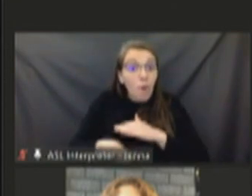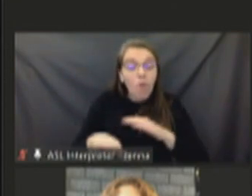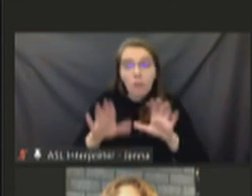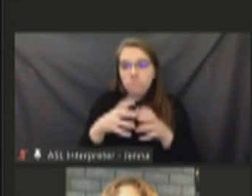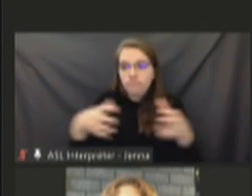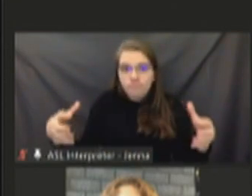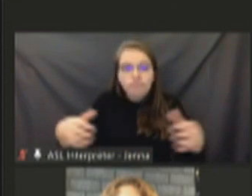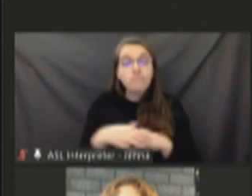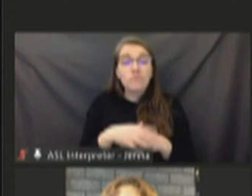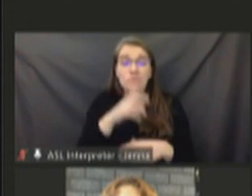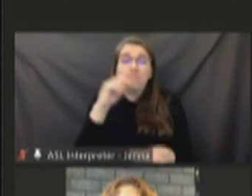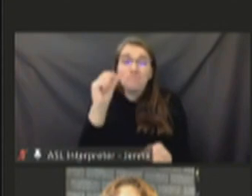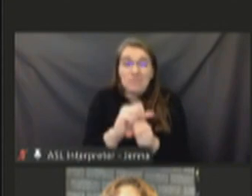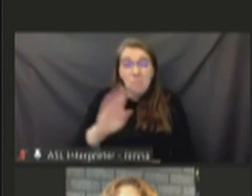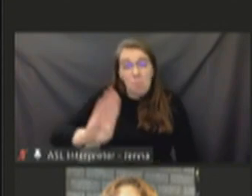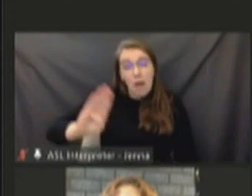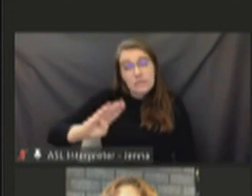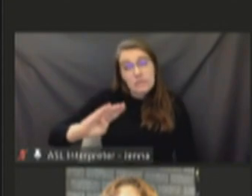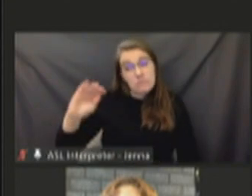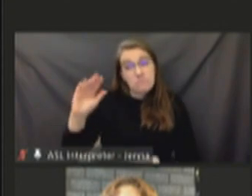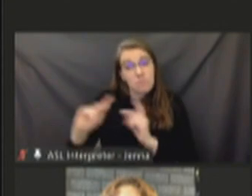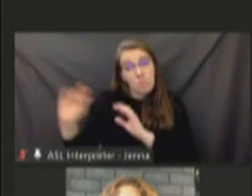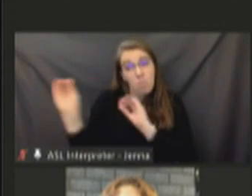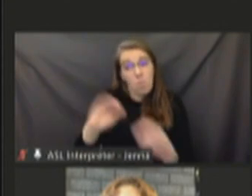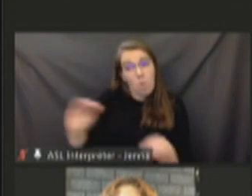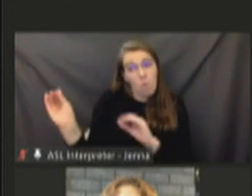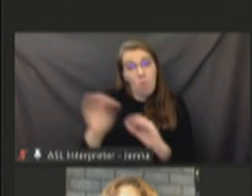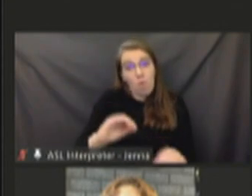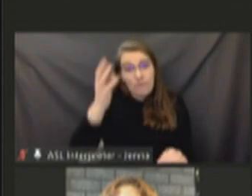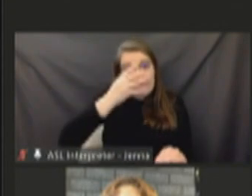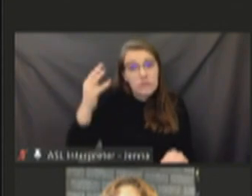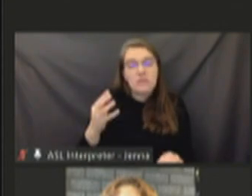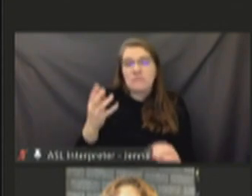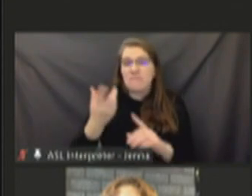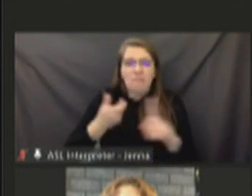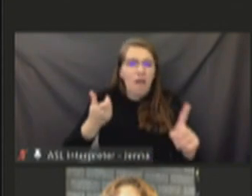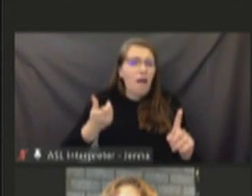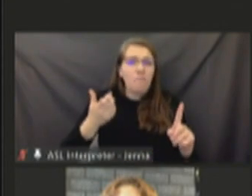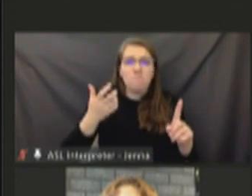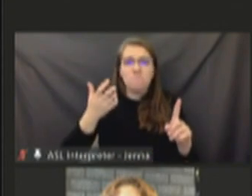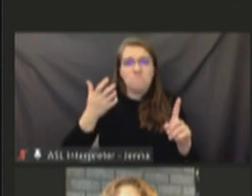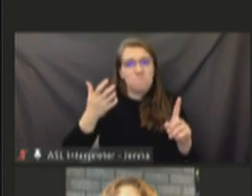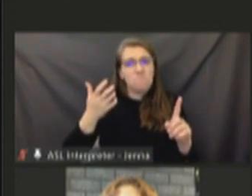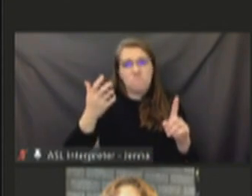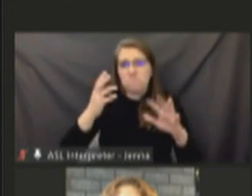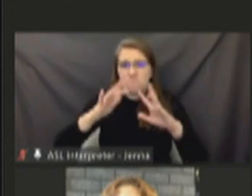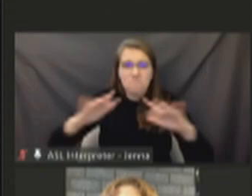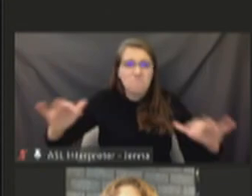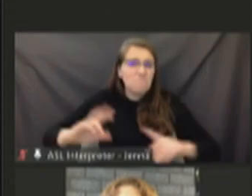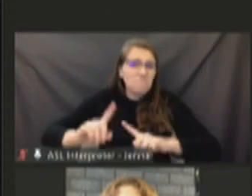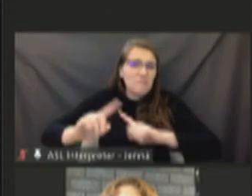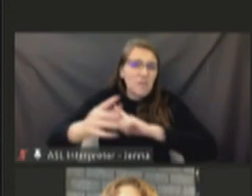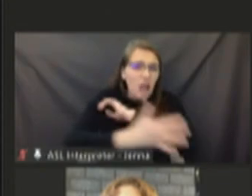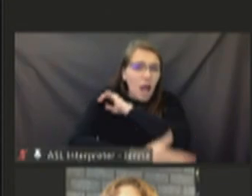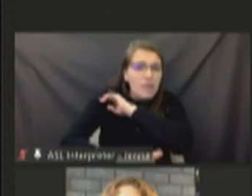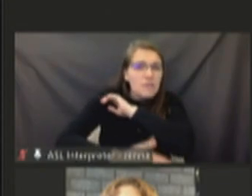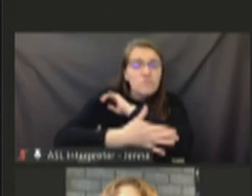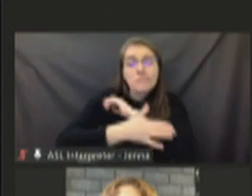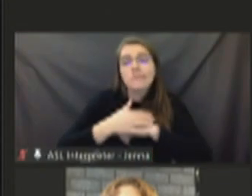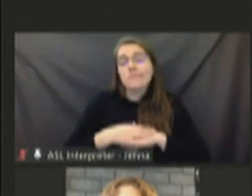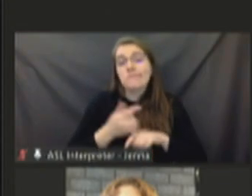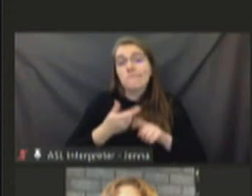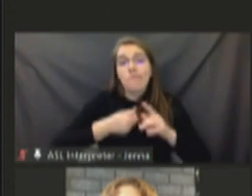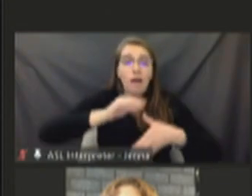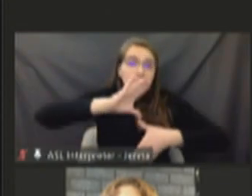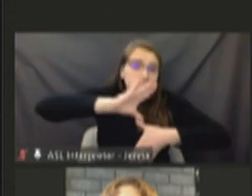community, is actually pretty big. And those immigrants do come from various countries, from the Americas,